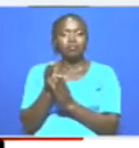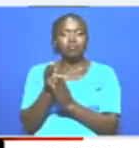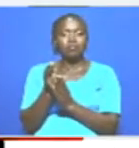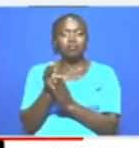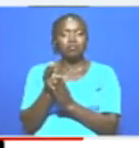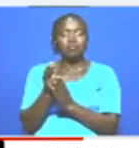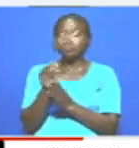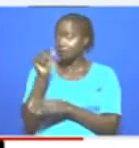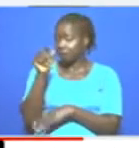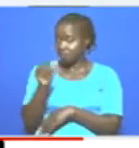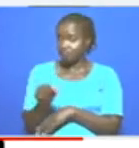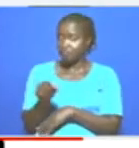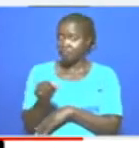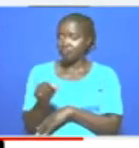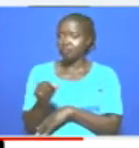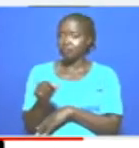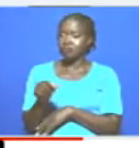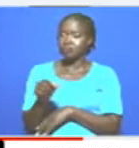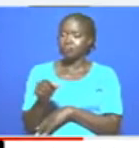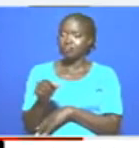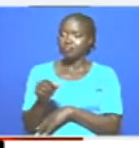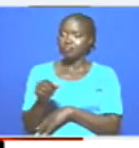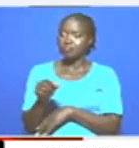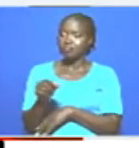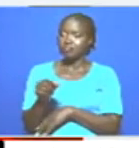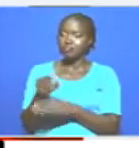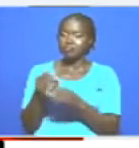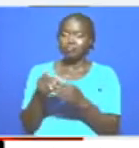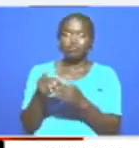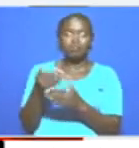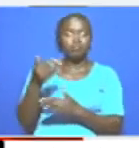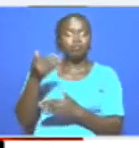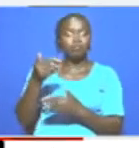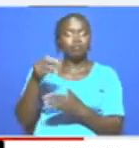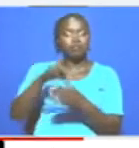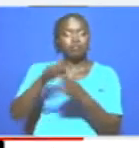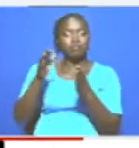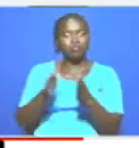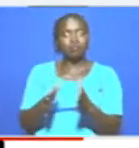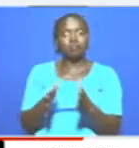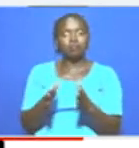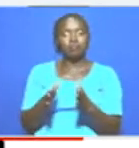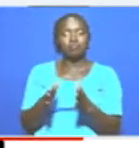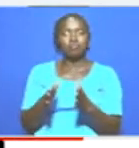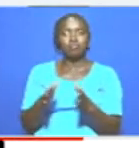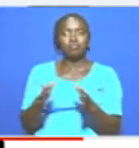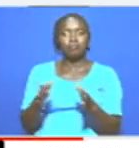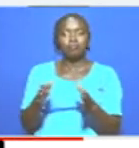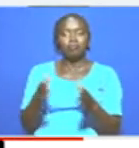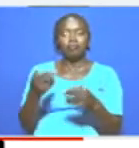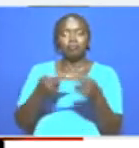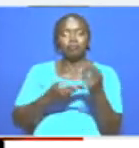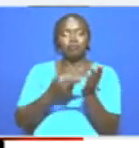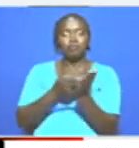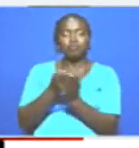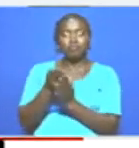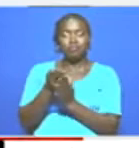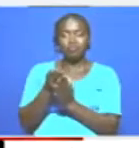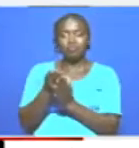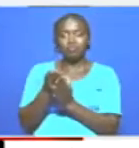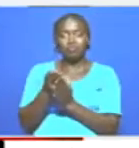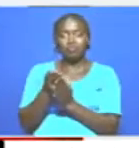candidates that go before the voters are candidates that have high integrity, that